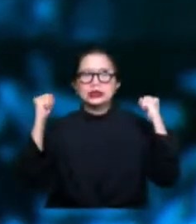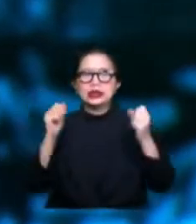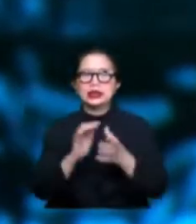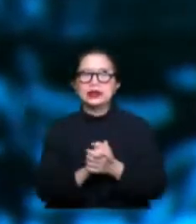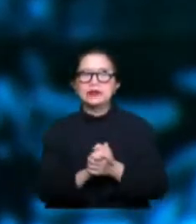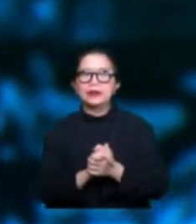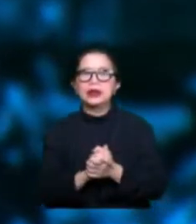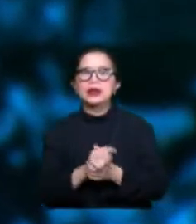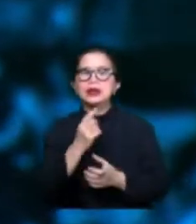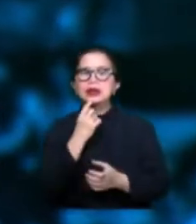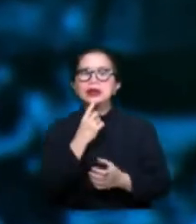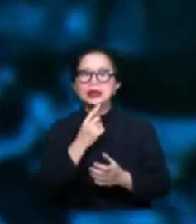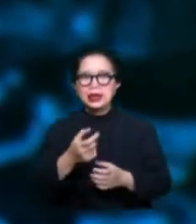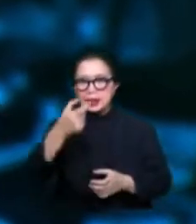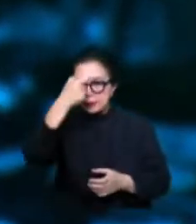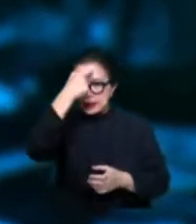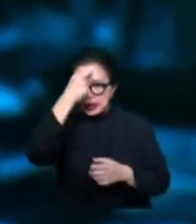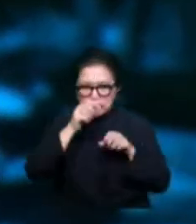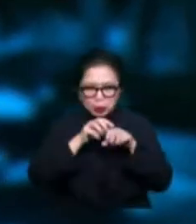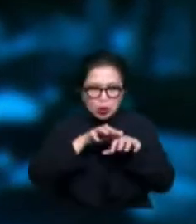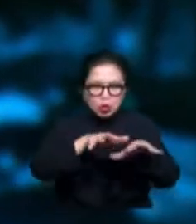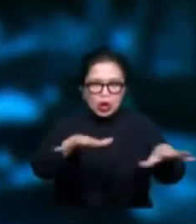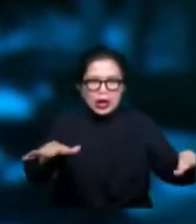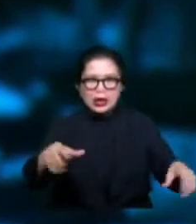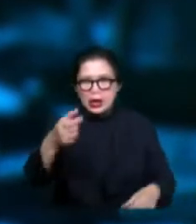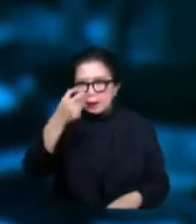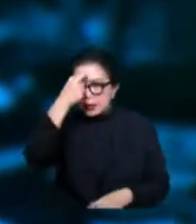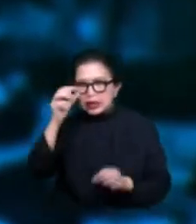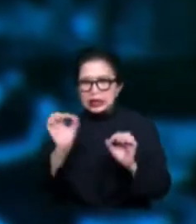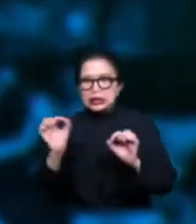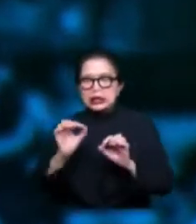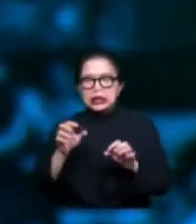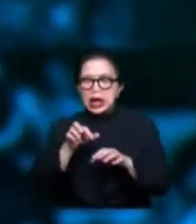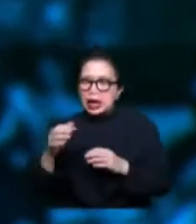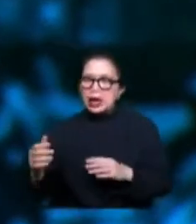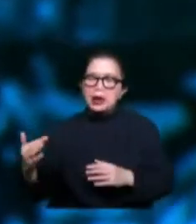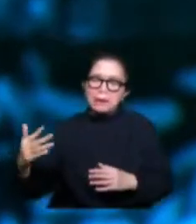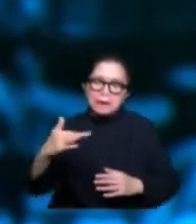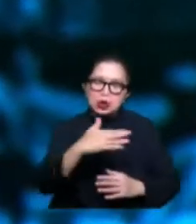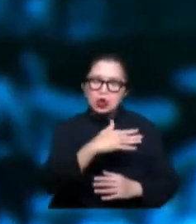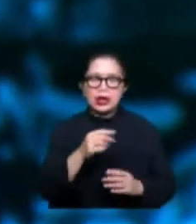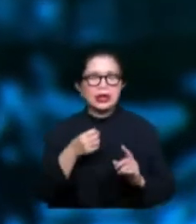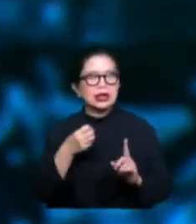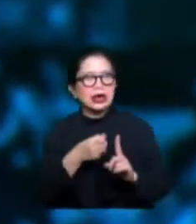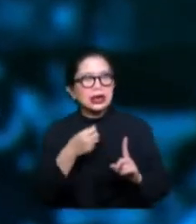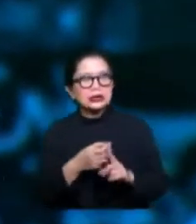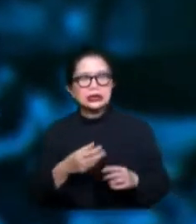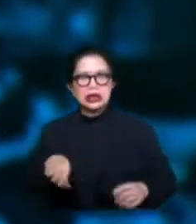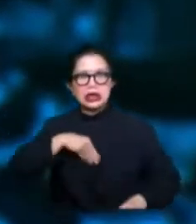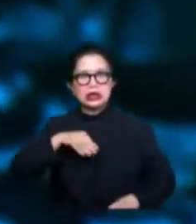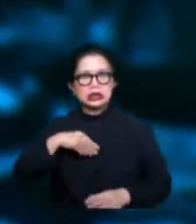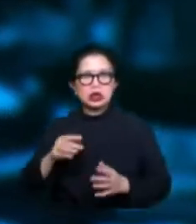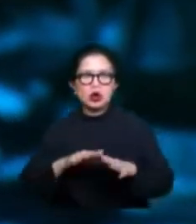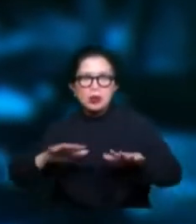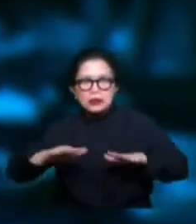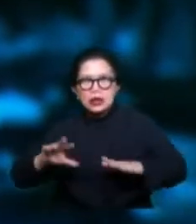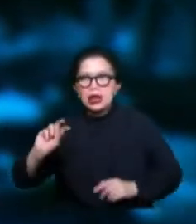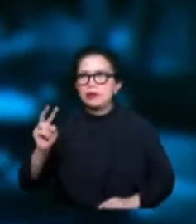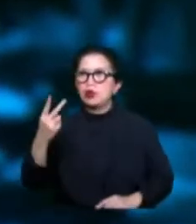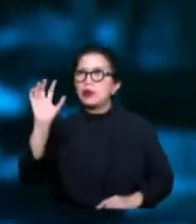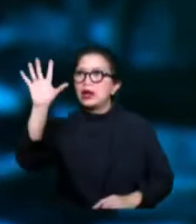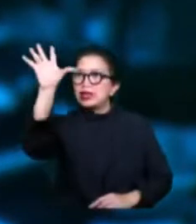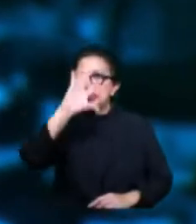diseases, violence and injury, disaster risk related to climate change, and mental health.